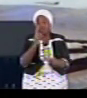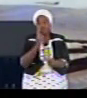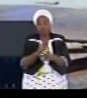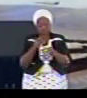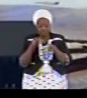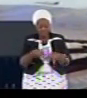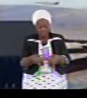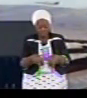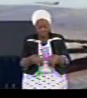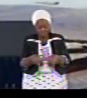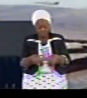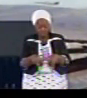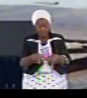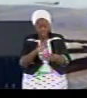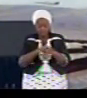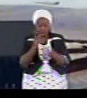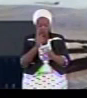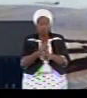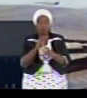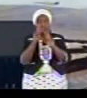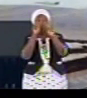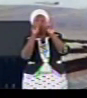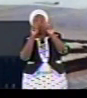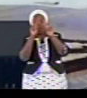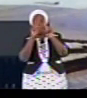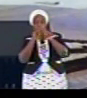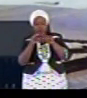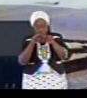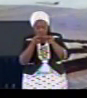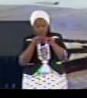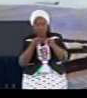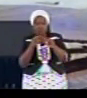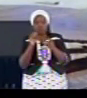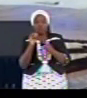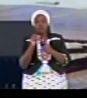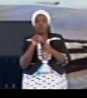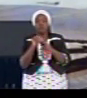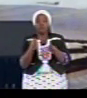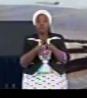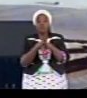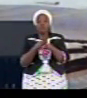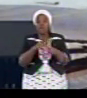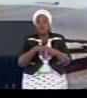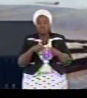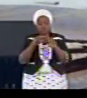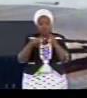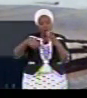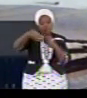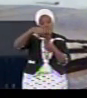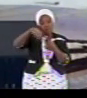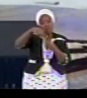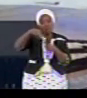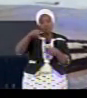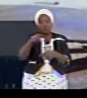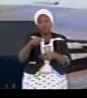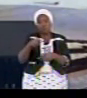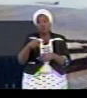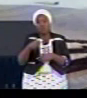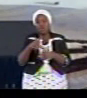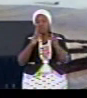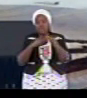down. Don't just look up. Look in front of you. Look around you.